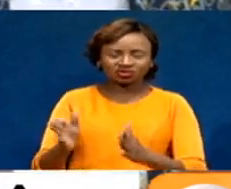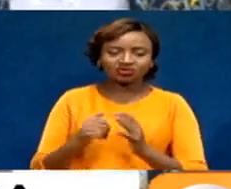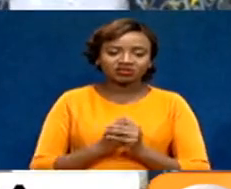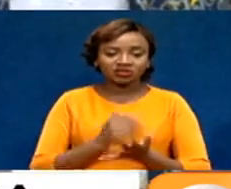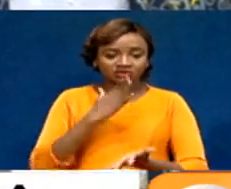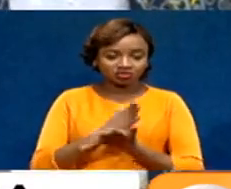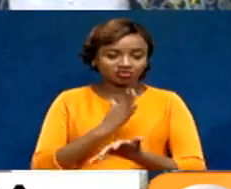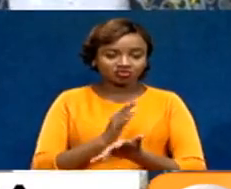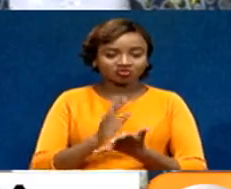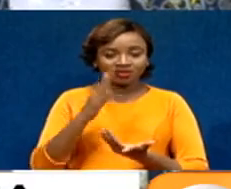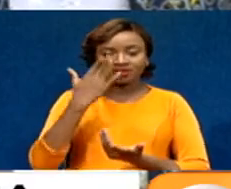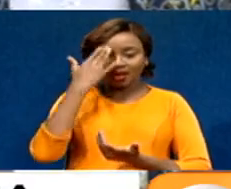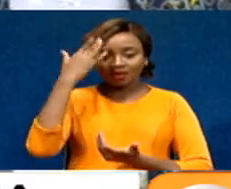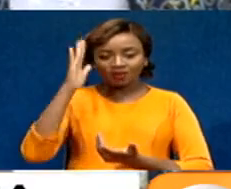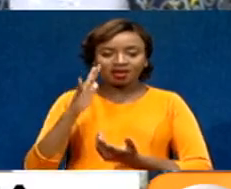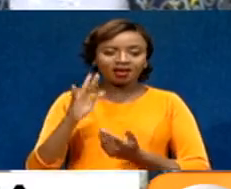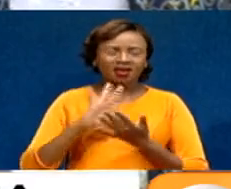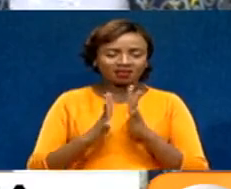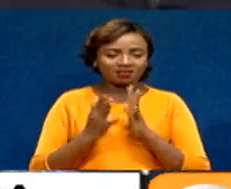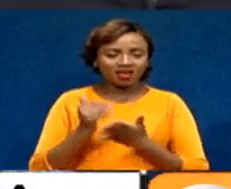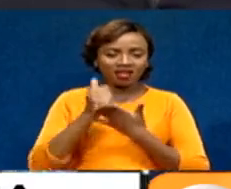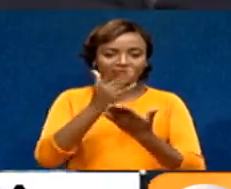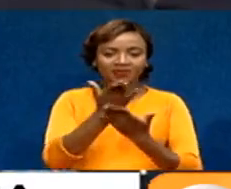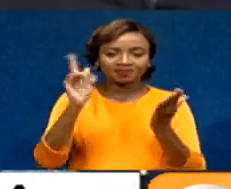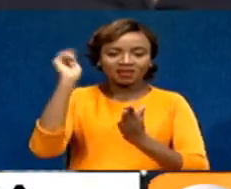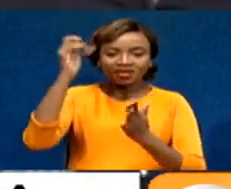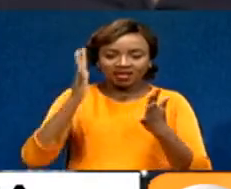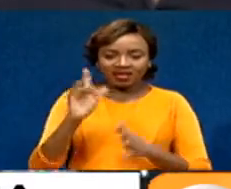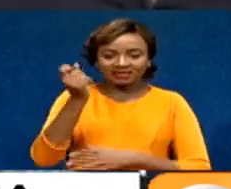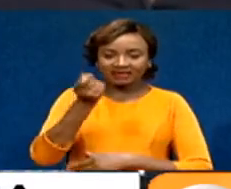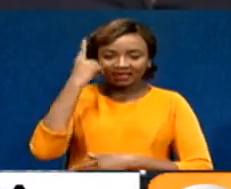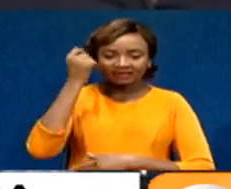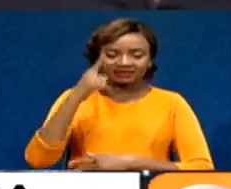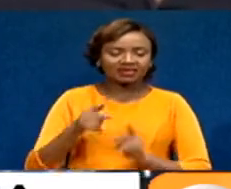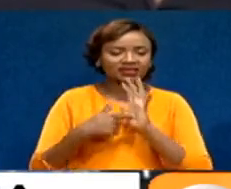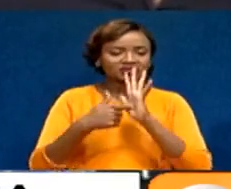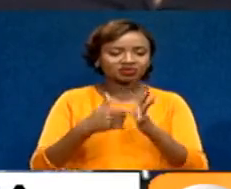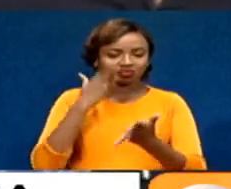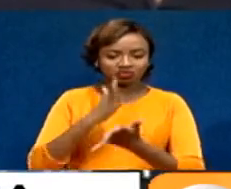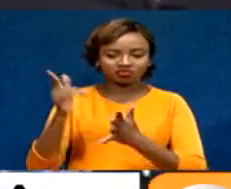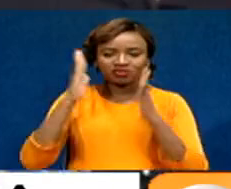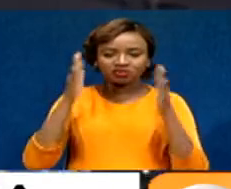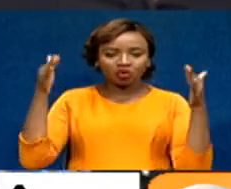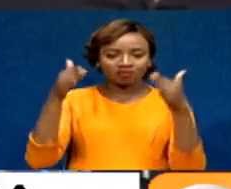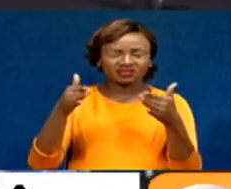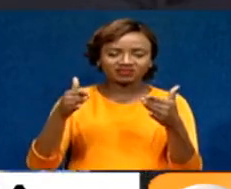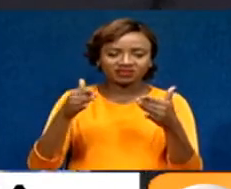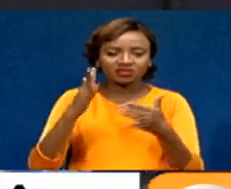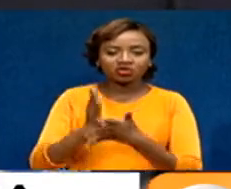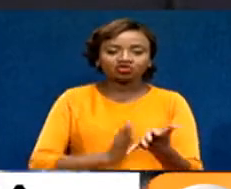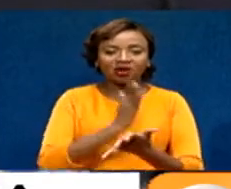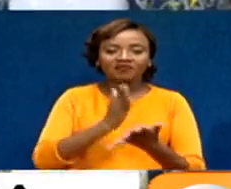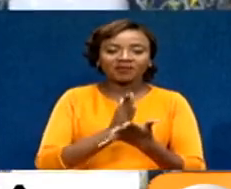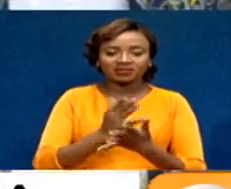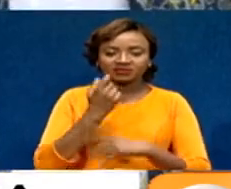really realize, to make Kenya realize and himself to prove his commitment to